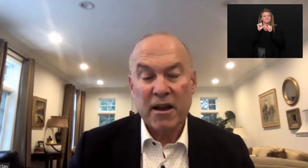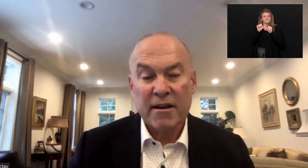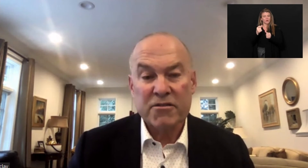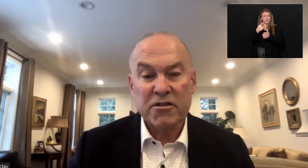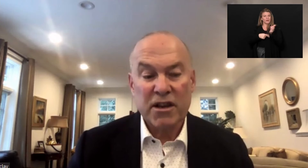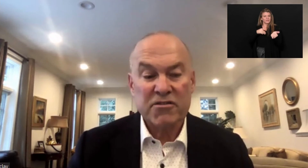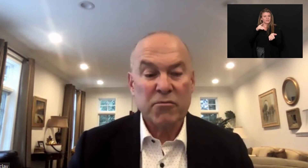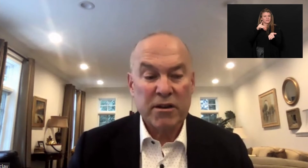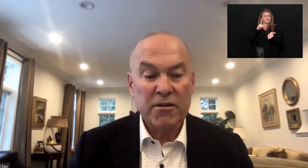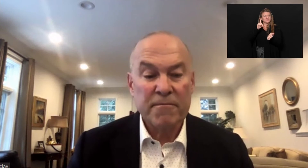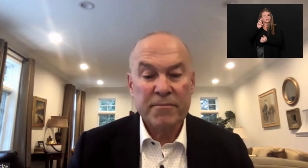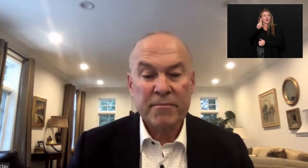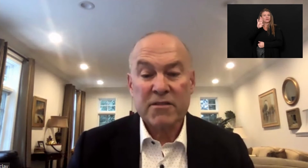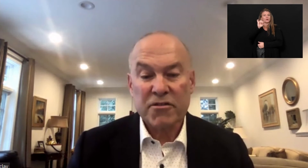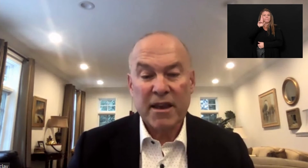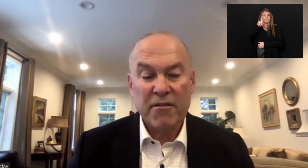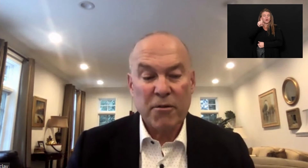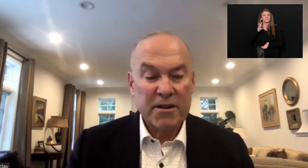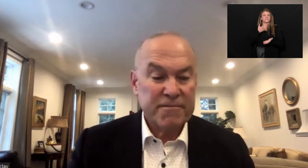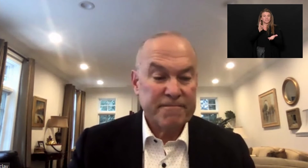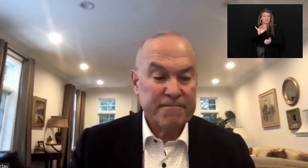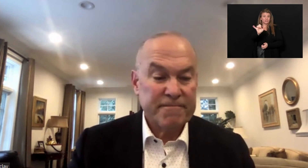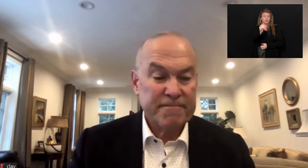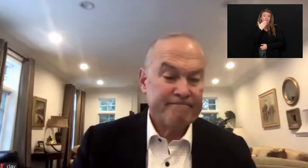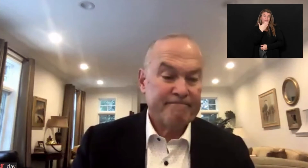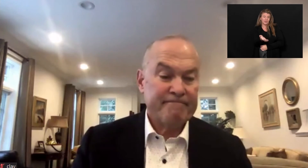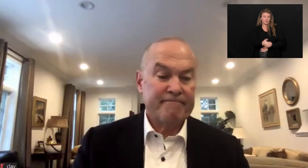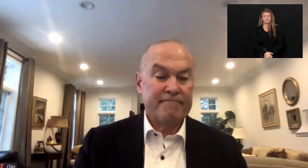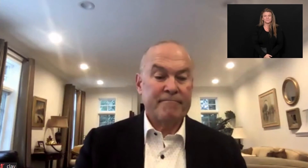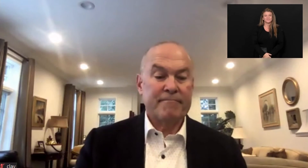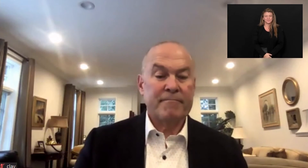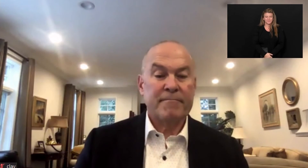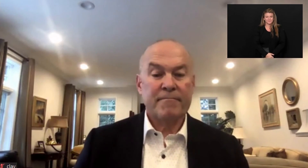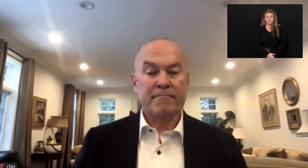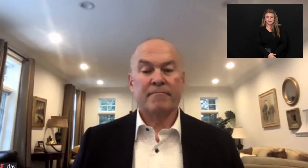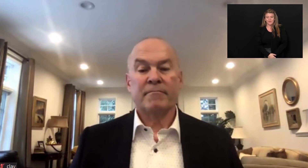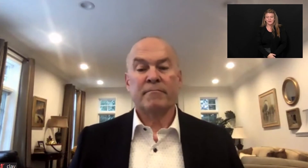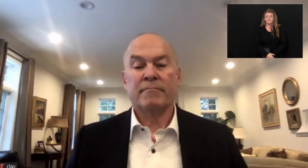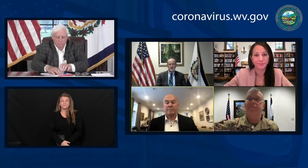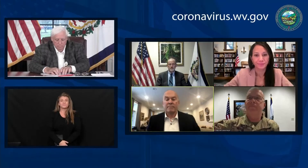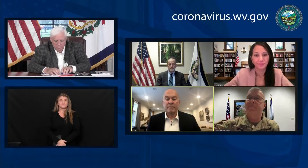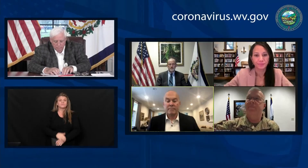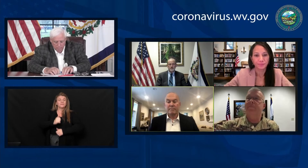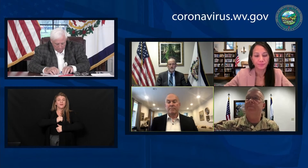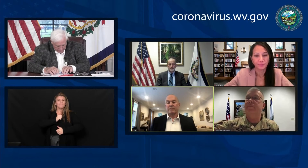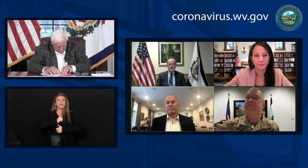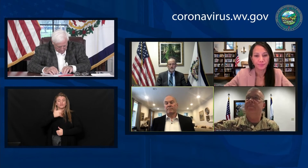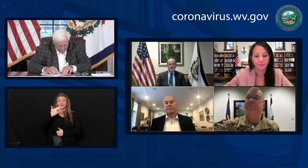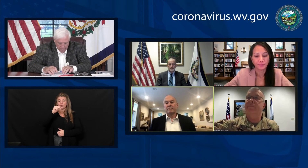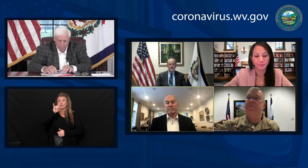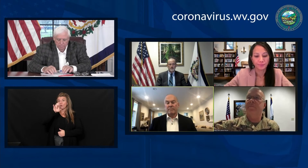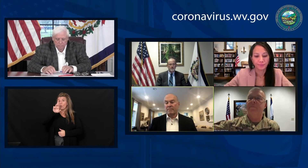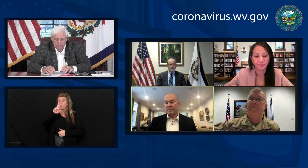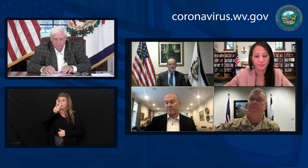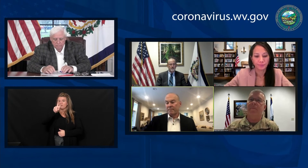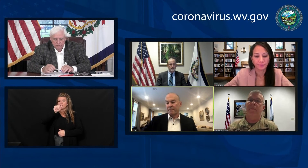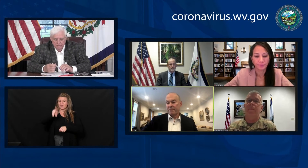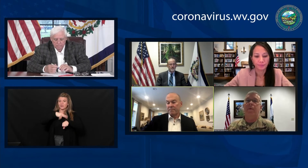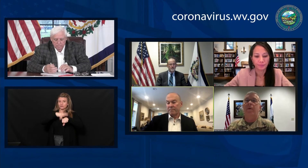Burke suggested we do. So thank you very much. All right, thank you, Dr. Marsh. Next to Major General Hoyer with the West Virginia National